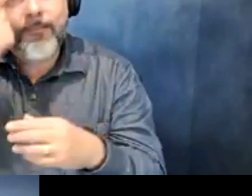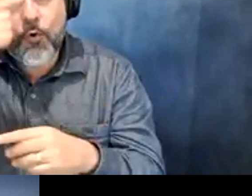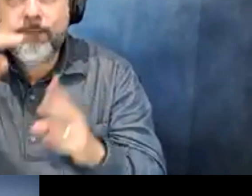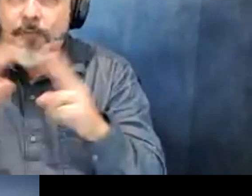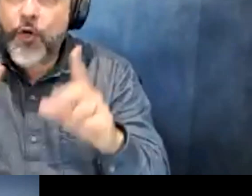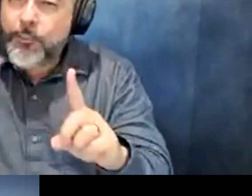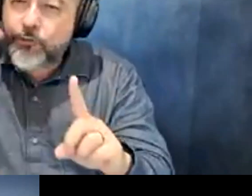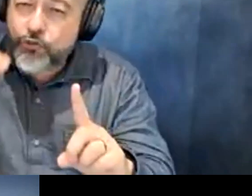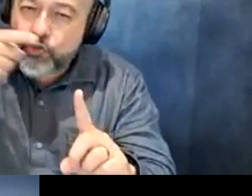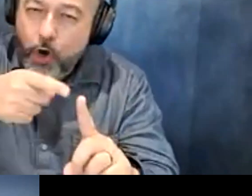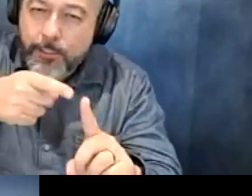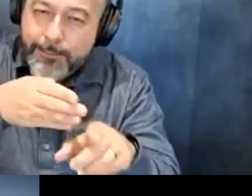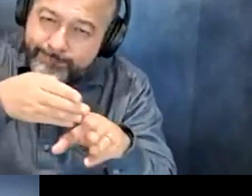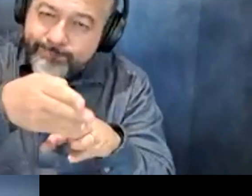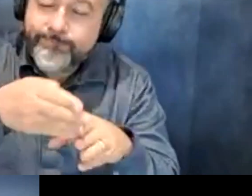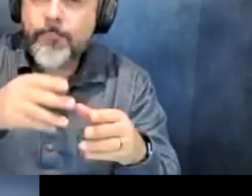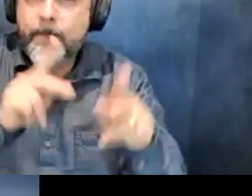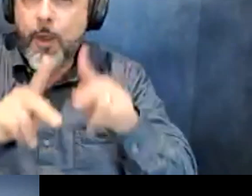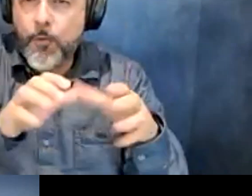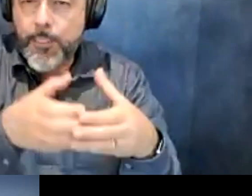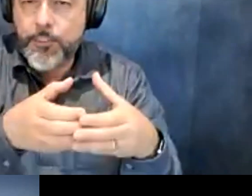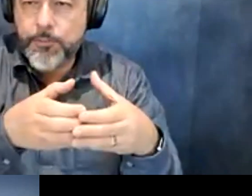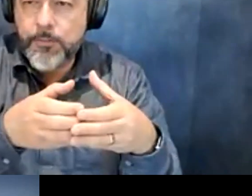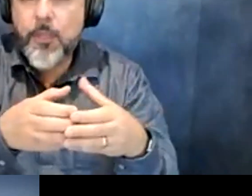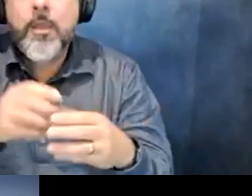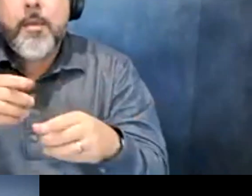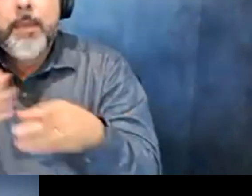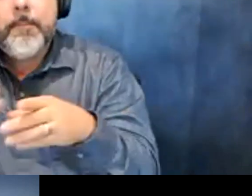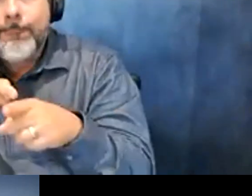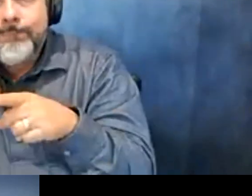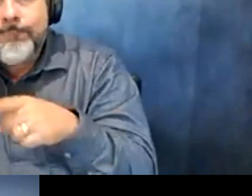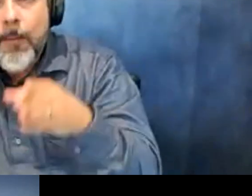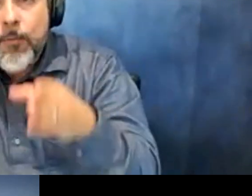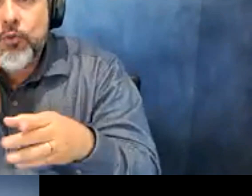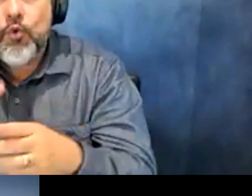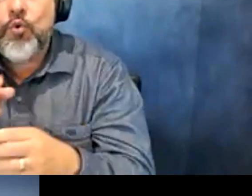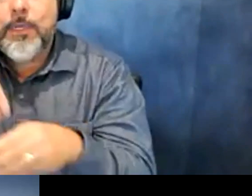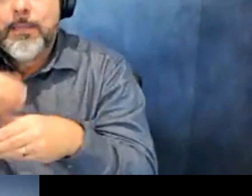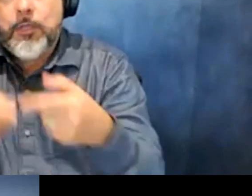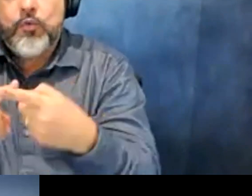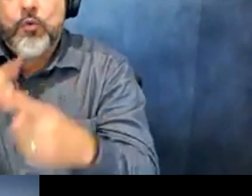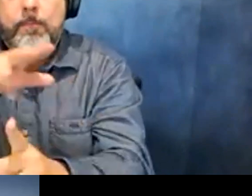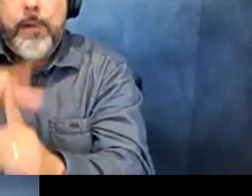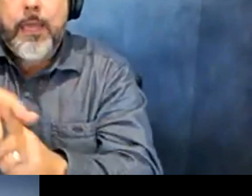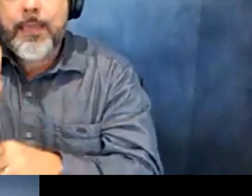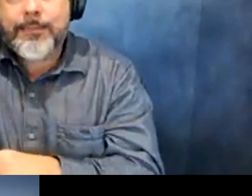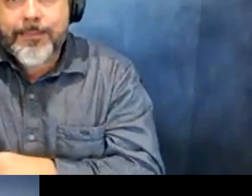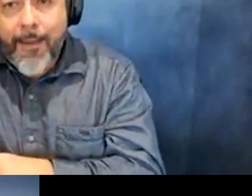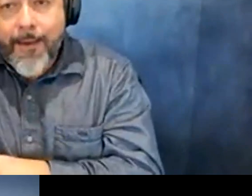populations. They provide it to either somebody who's in the process of applying for SSI or somebody